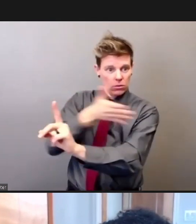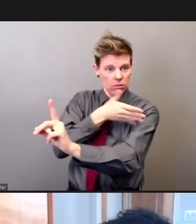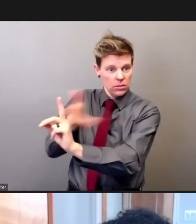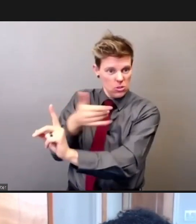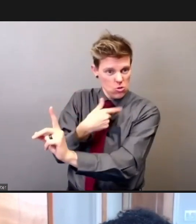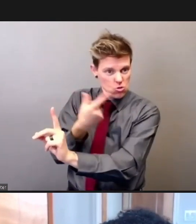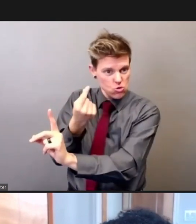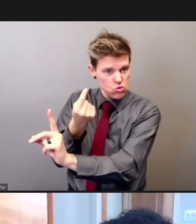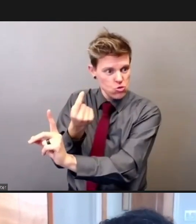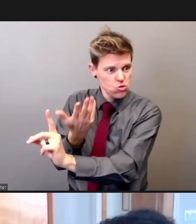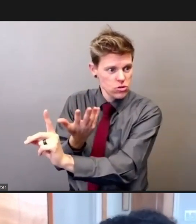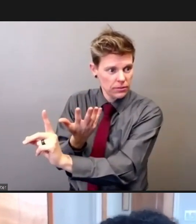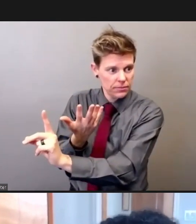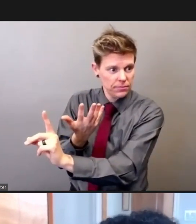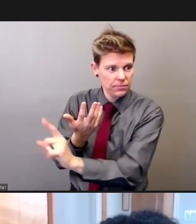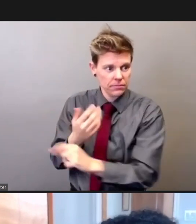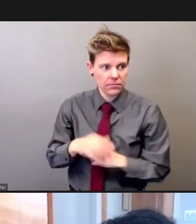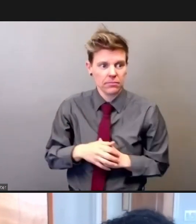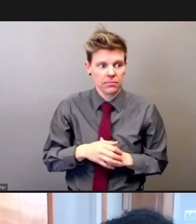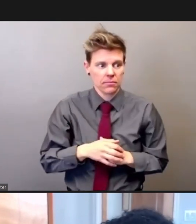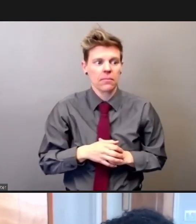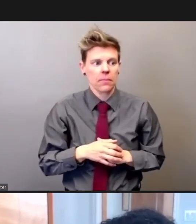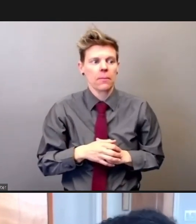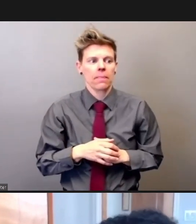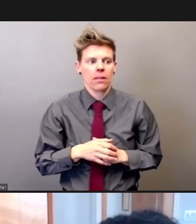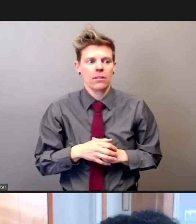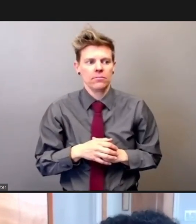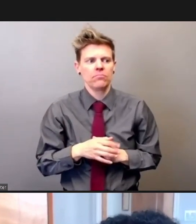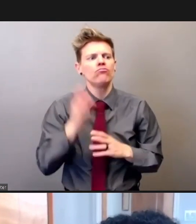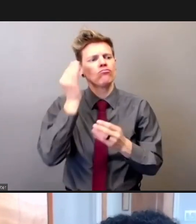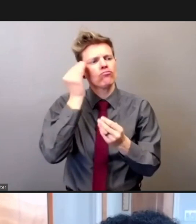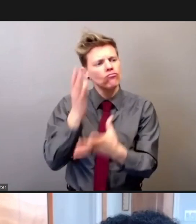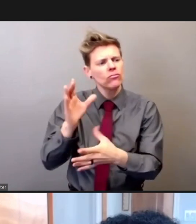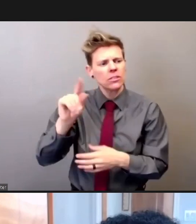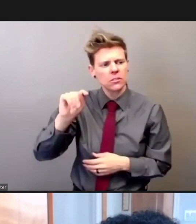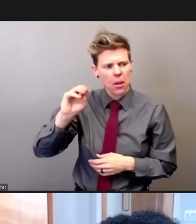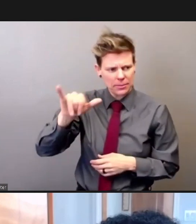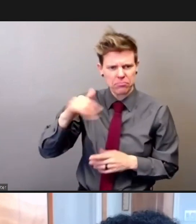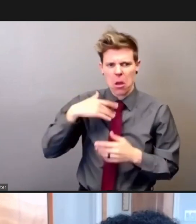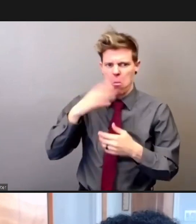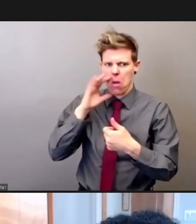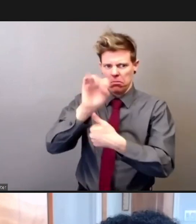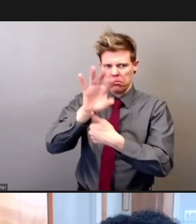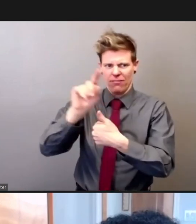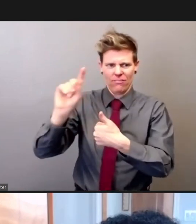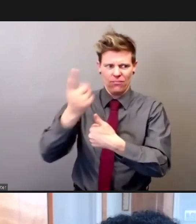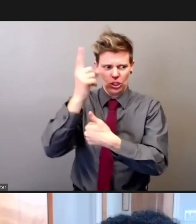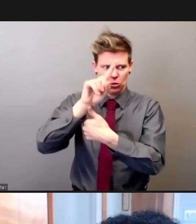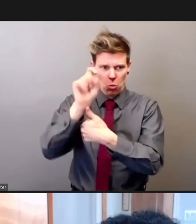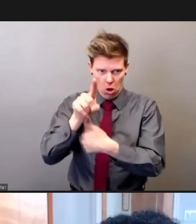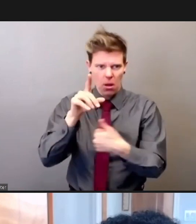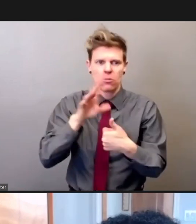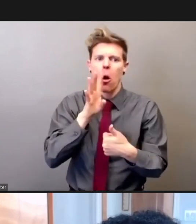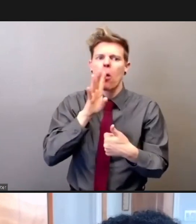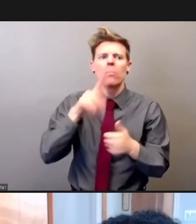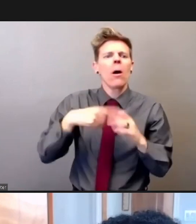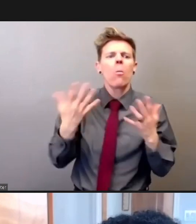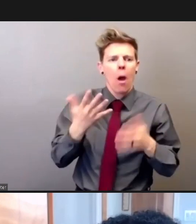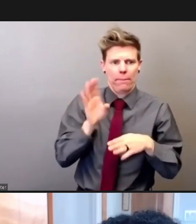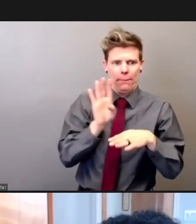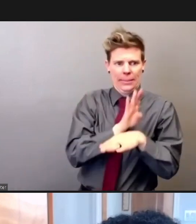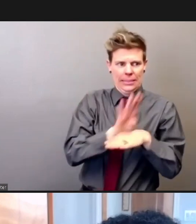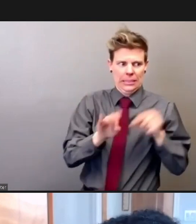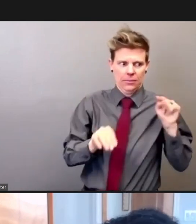really appreciate those questions. I'm going to do the Sandia question first. I mean, businesses have to start thinking about planning to